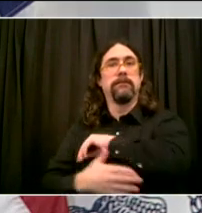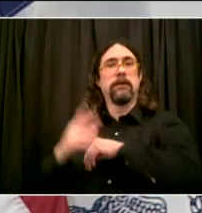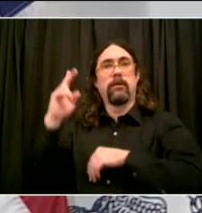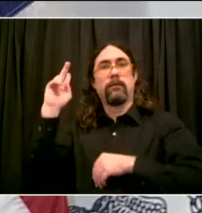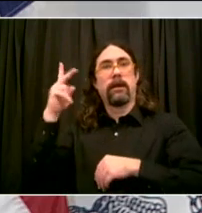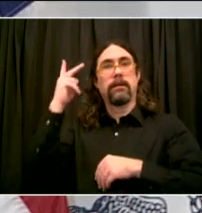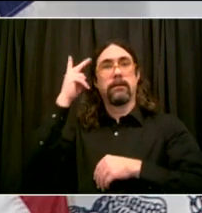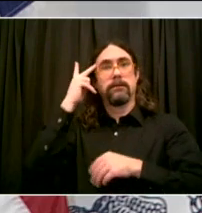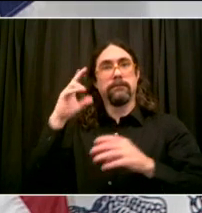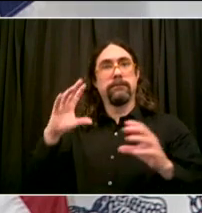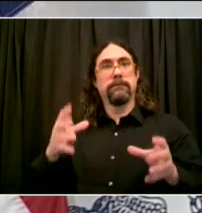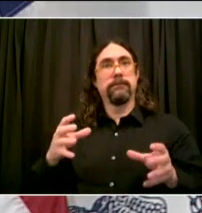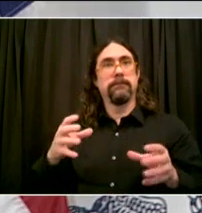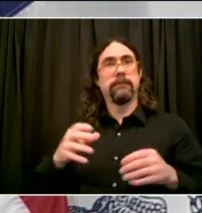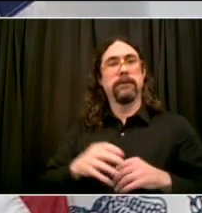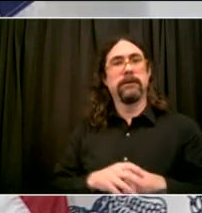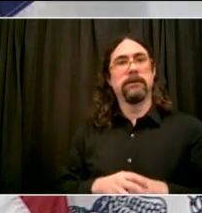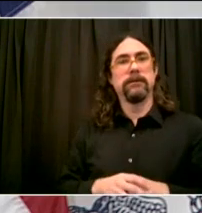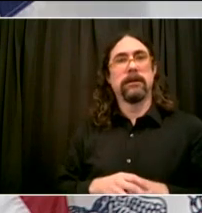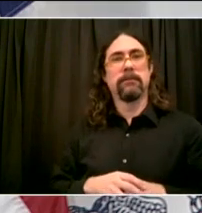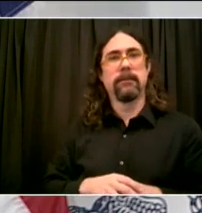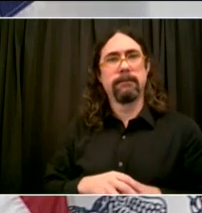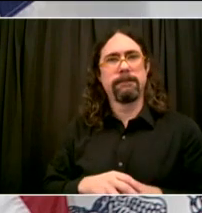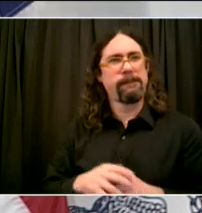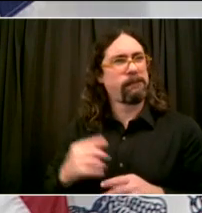you that well.